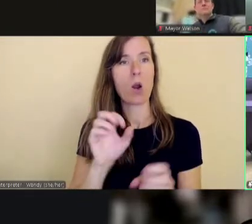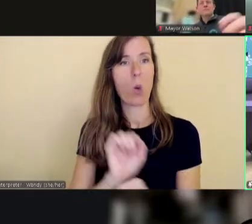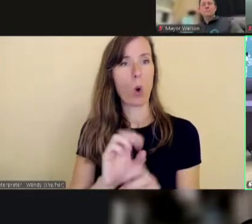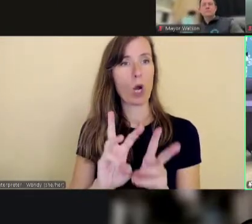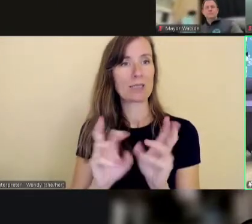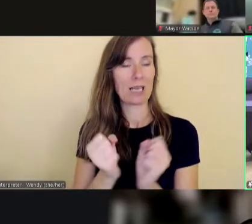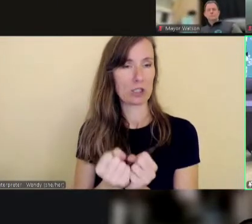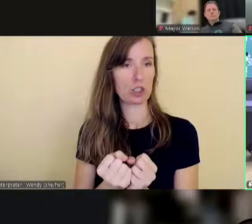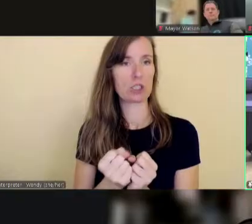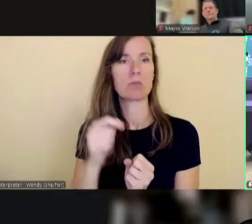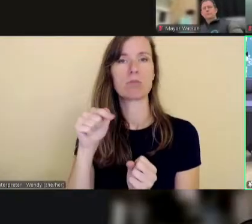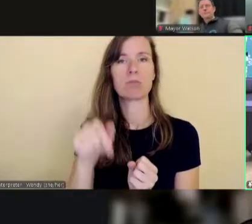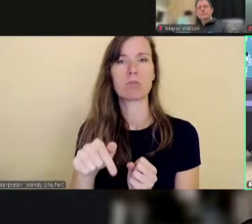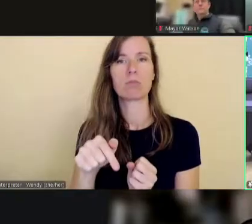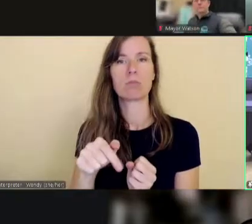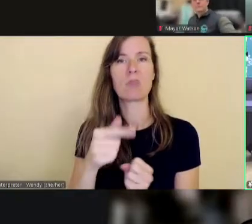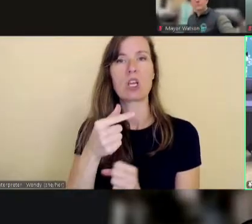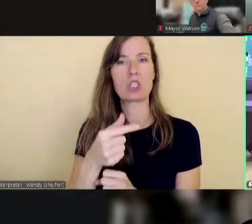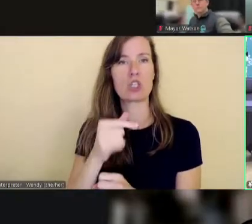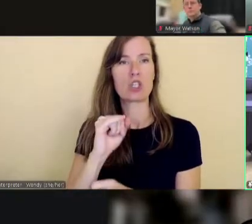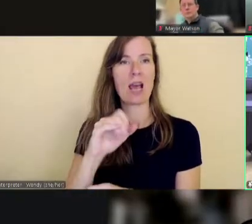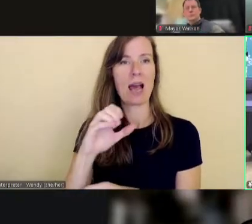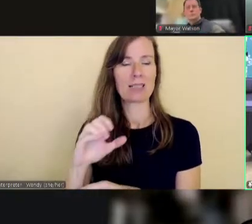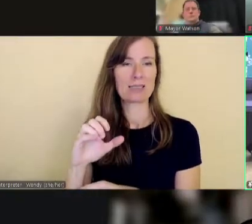that the GIC's